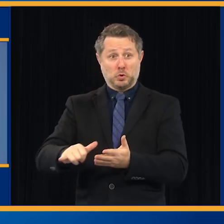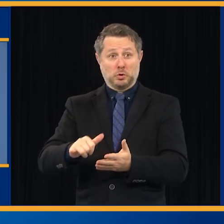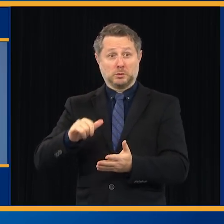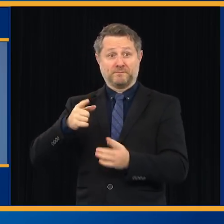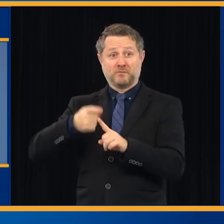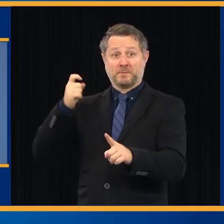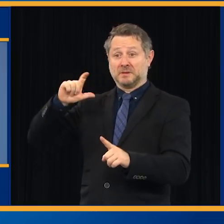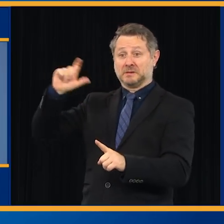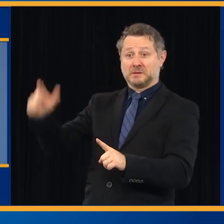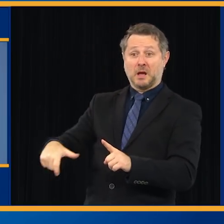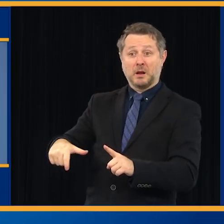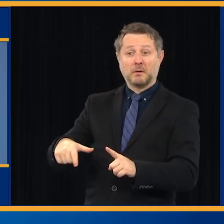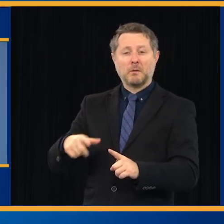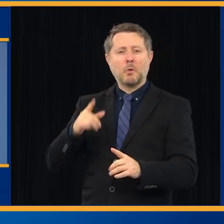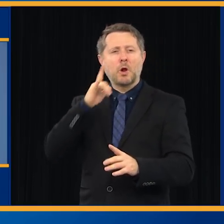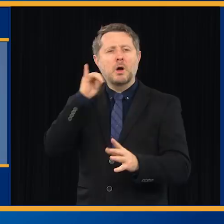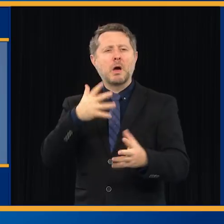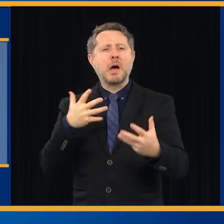train wreck in slow motion.